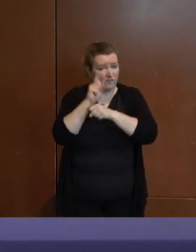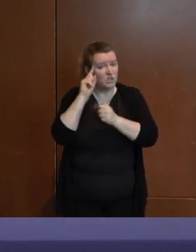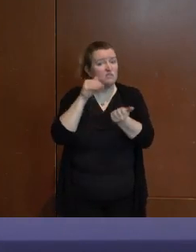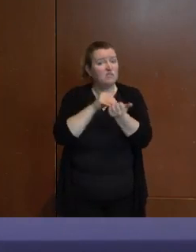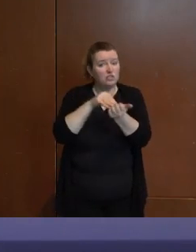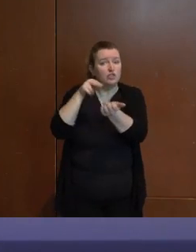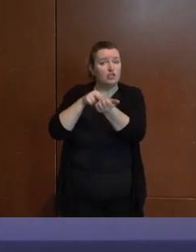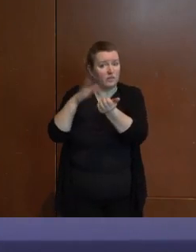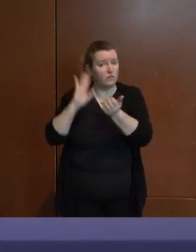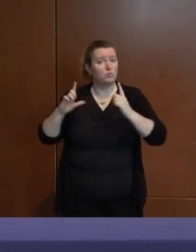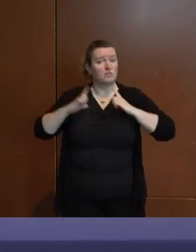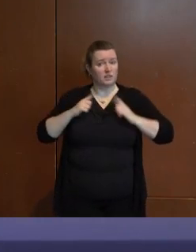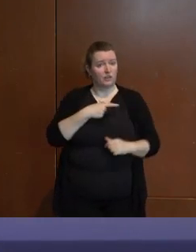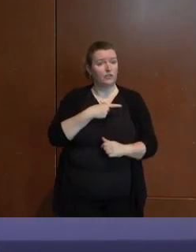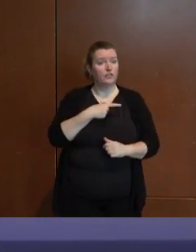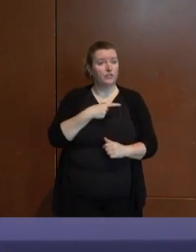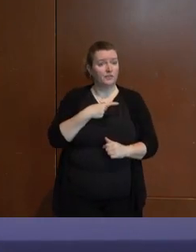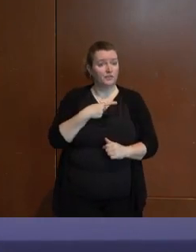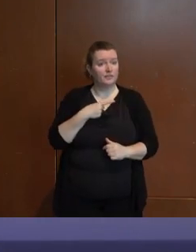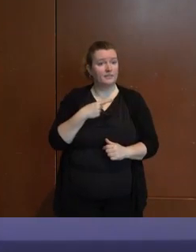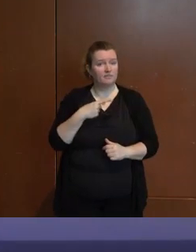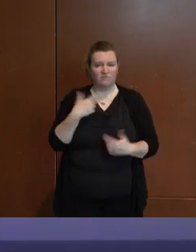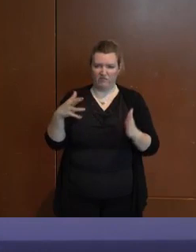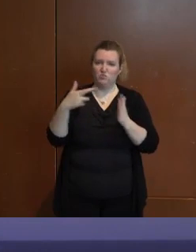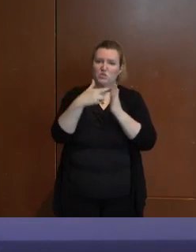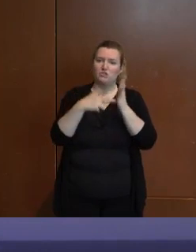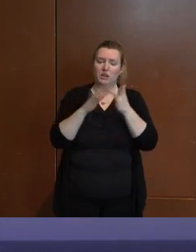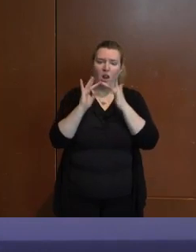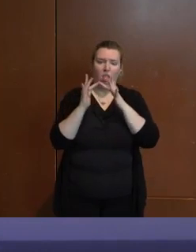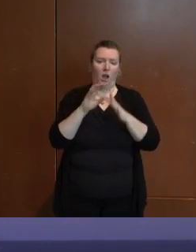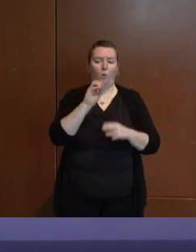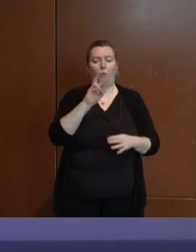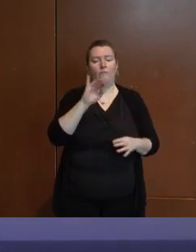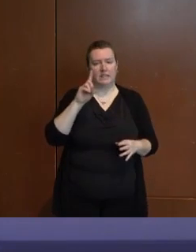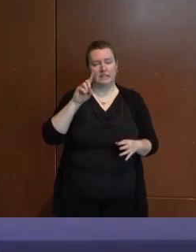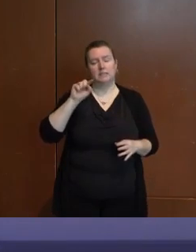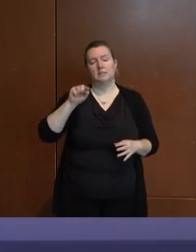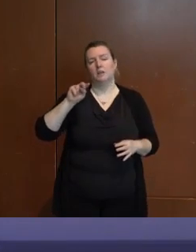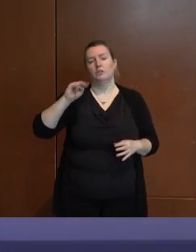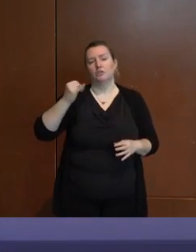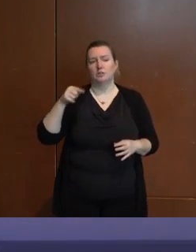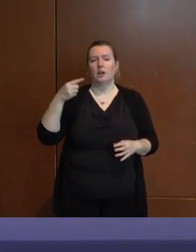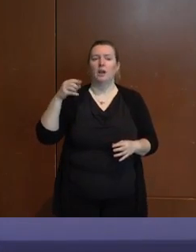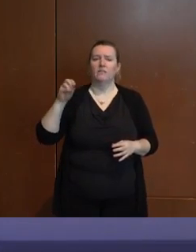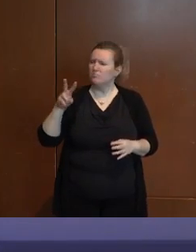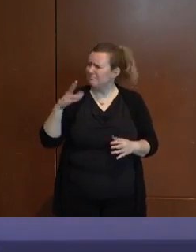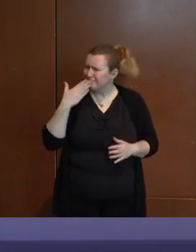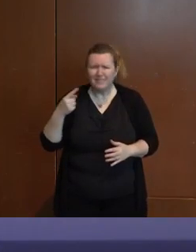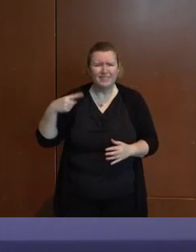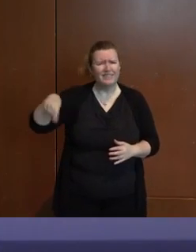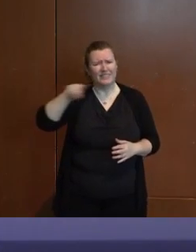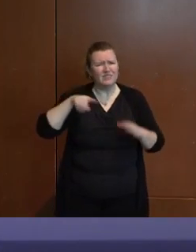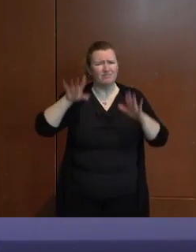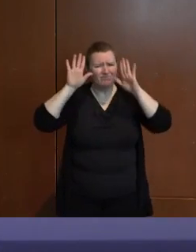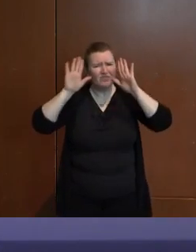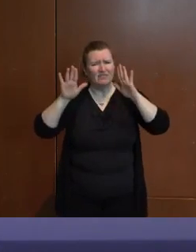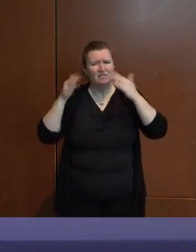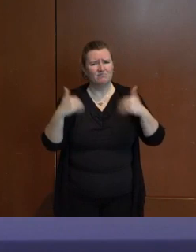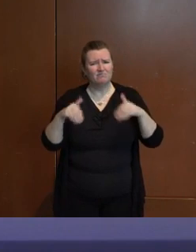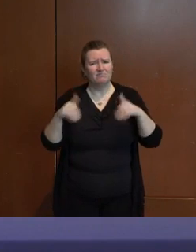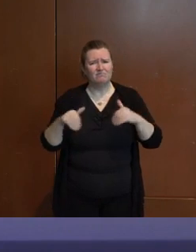that and processing that, but that's a big deal for us. Paul, thank you. Hi, you've got a policy of letting people get